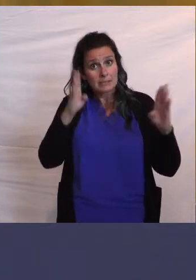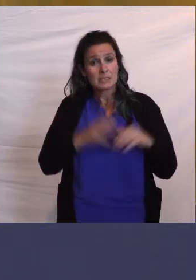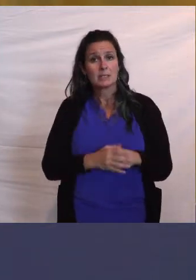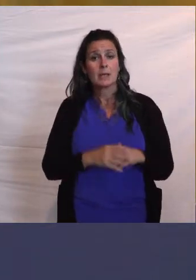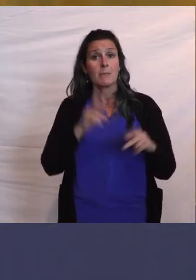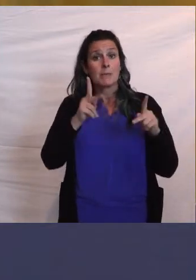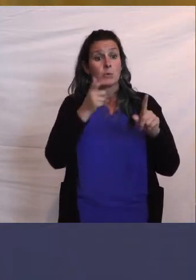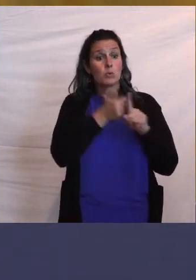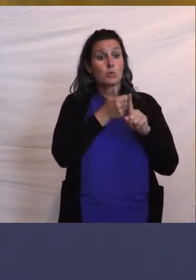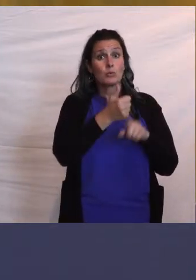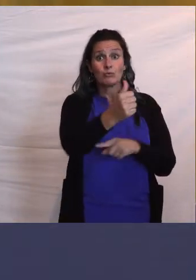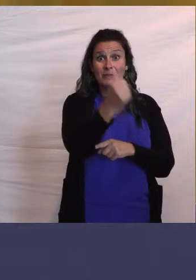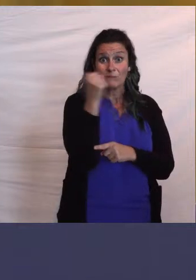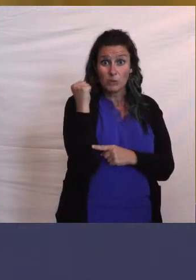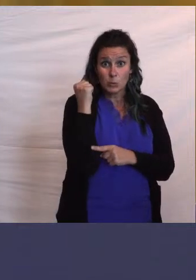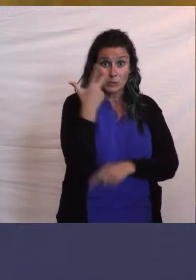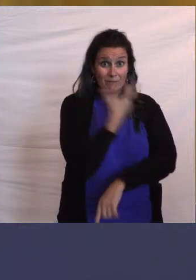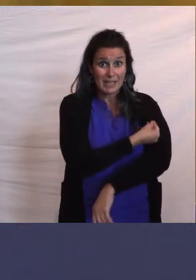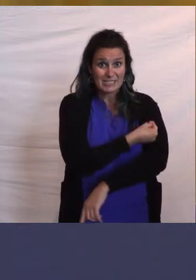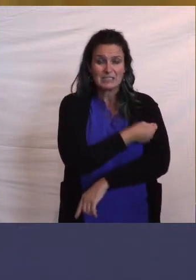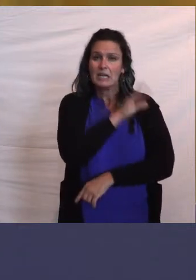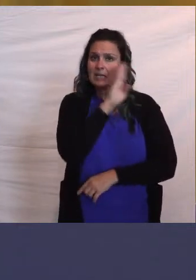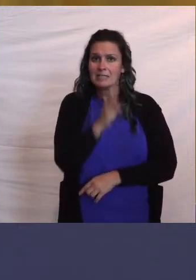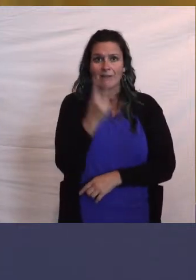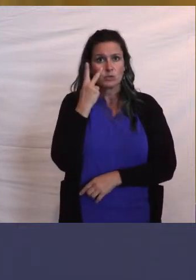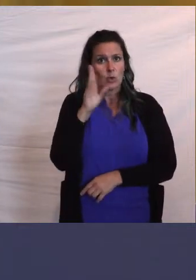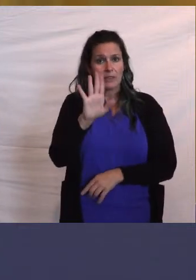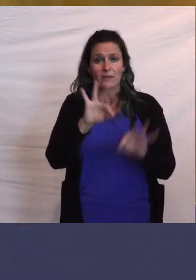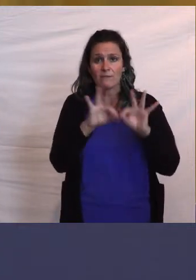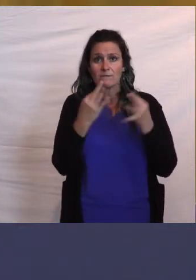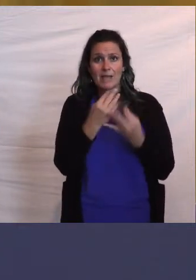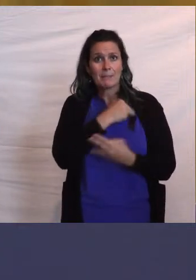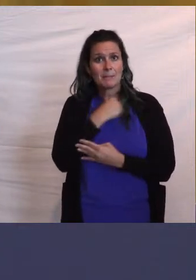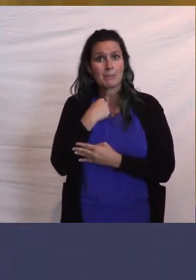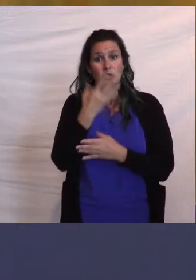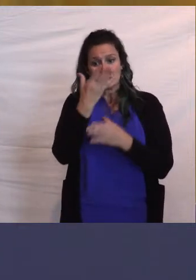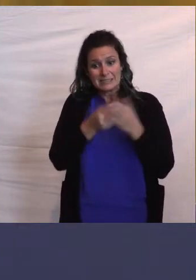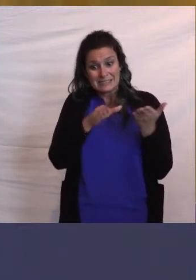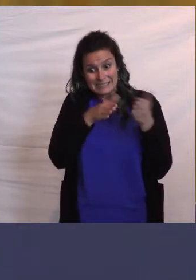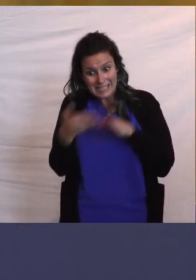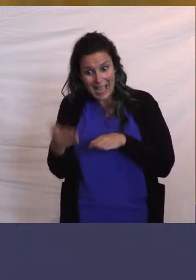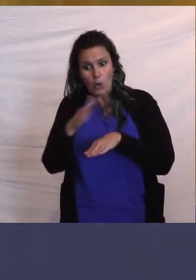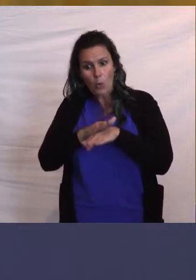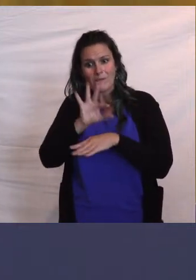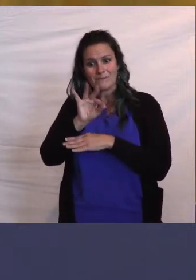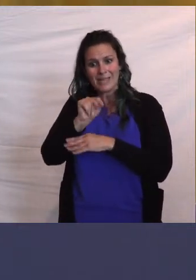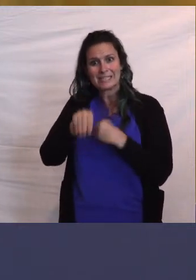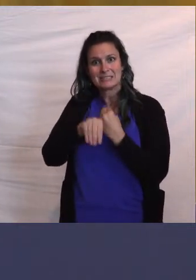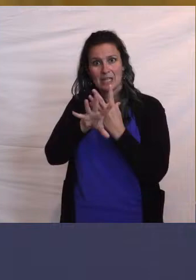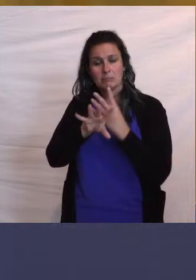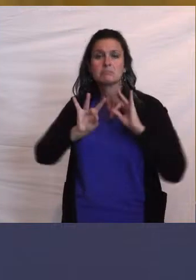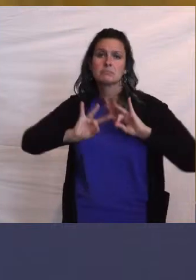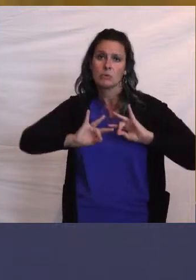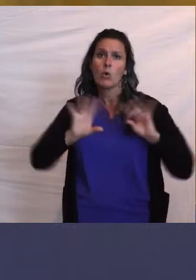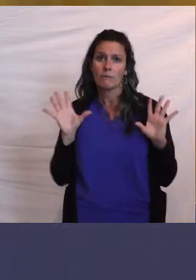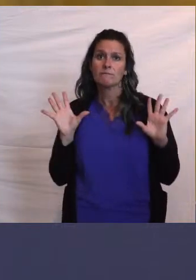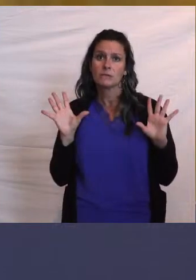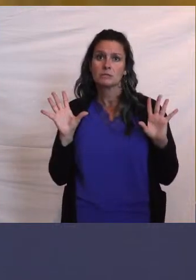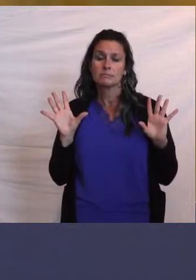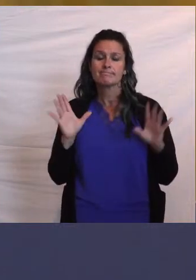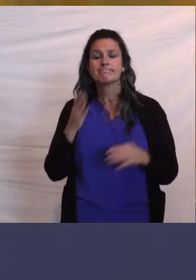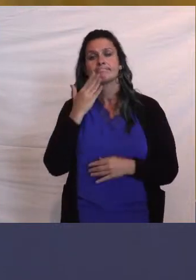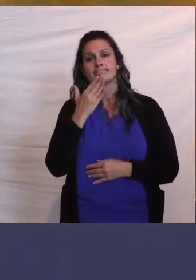refuse to get vaccinated have never seen a family member die on FaceTime. It's awful. Thank you all. God bless.